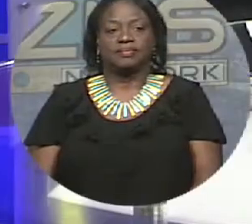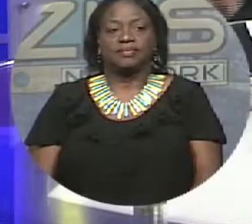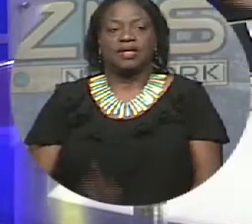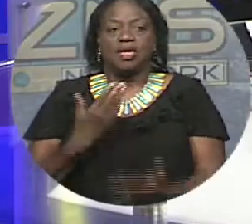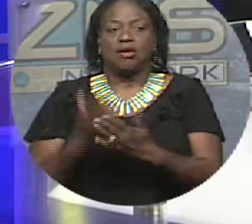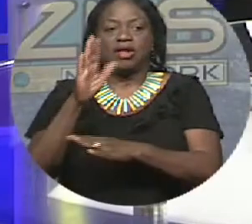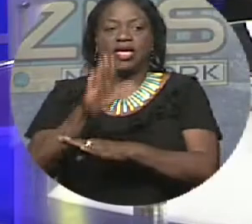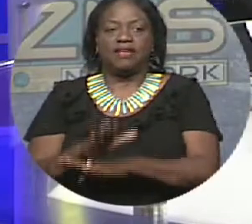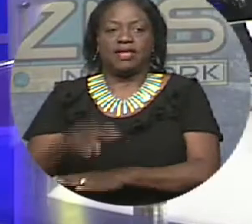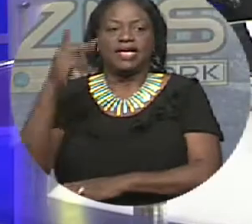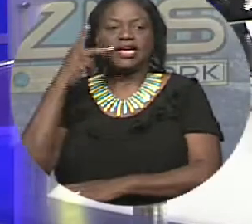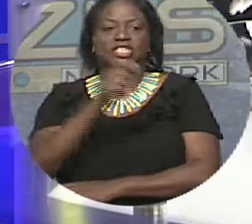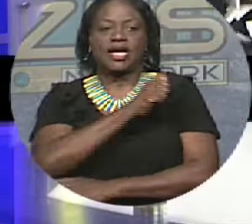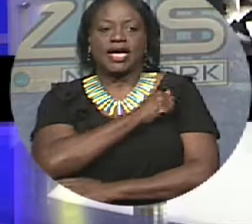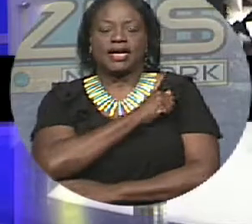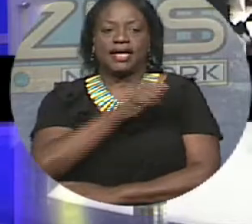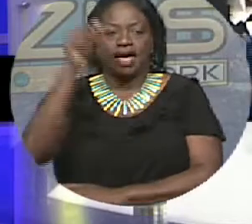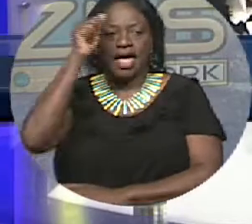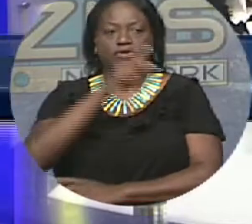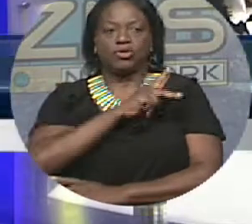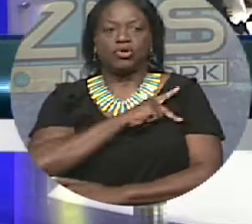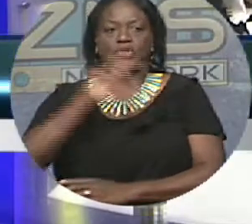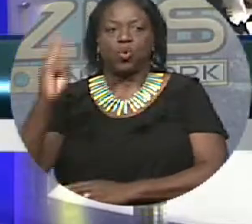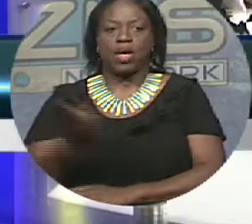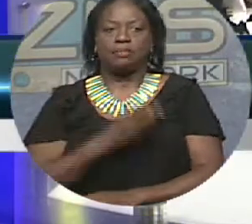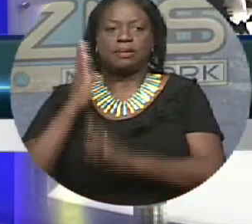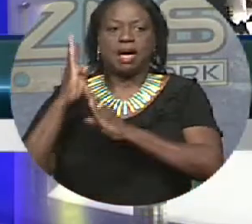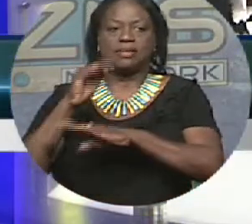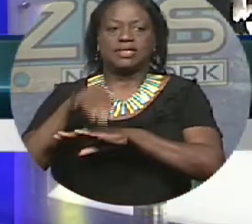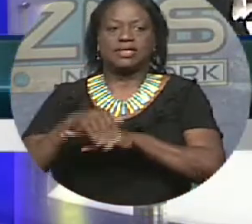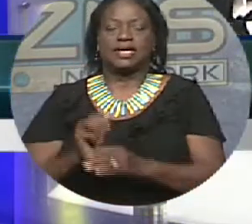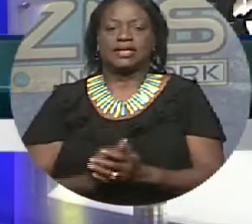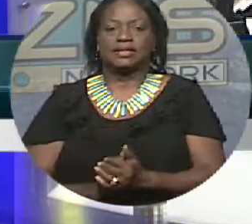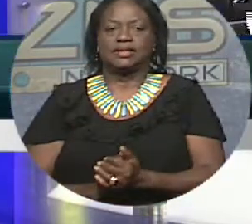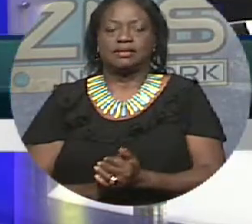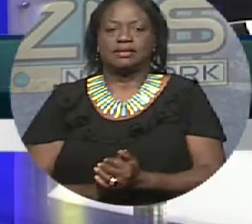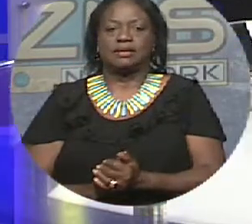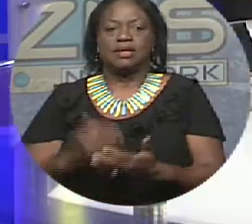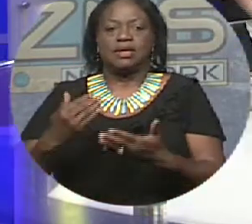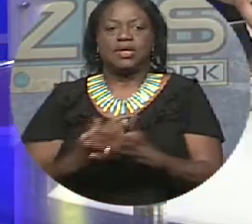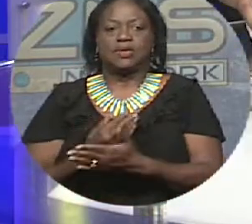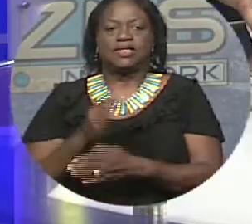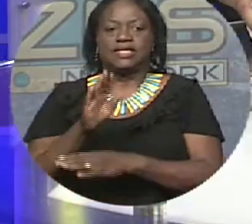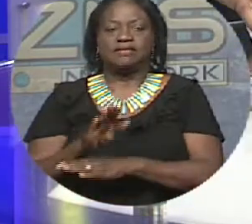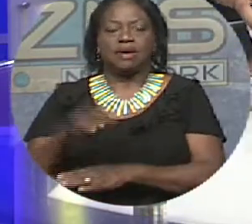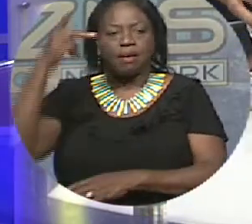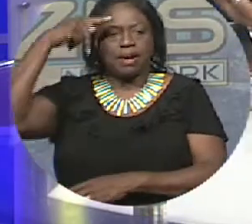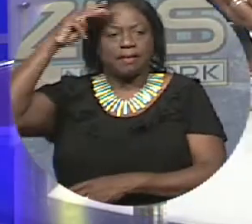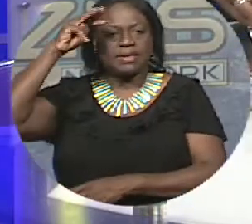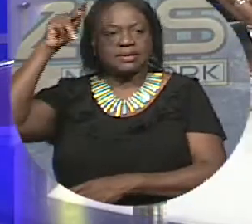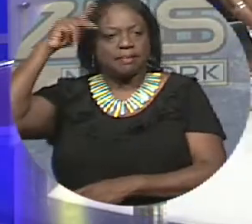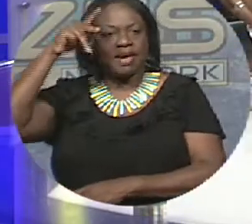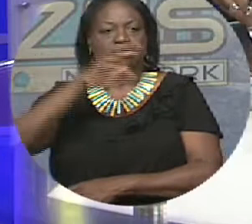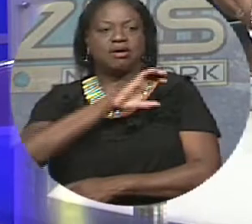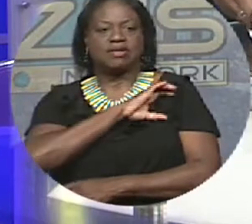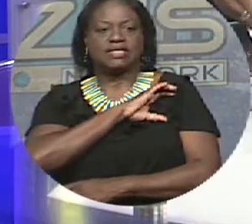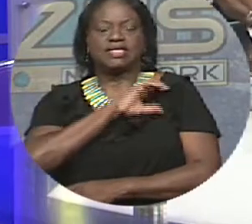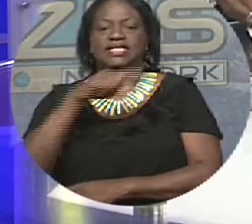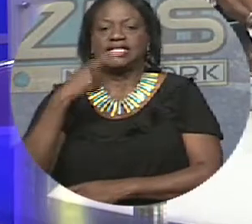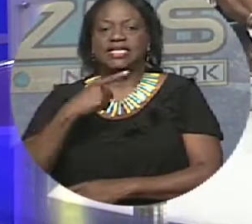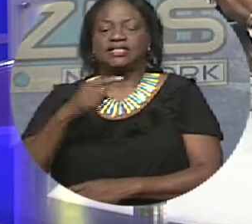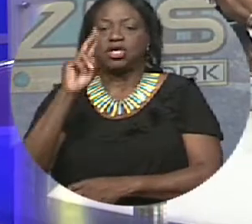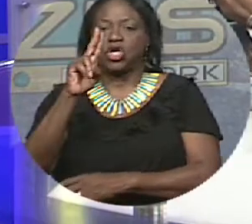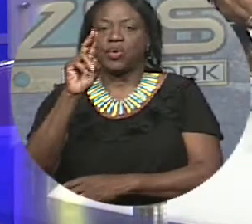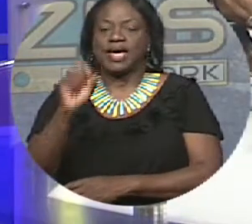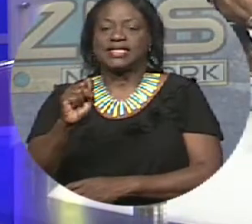Good evening, everyone. I'm Keisha Latterly. And I'm Andrew Knowles. Welcome to the Bahamas Tonight. Topping the news this evening, Prime Minister Perry Christie says the